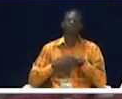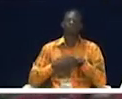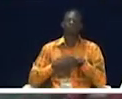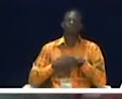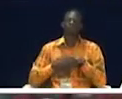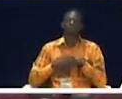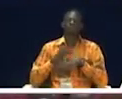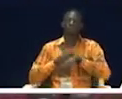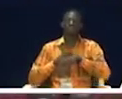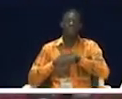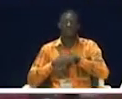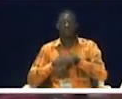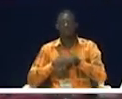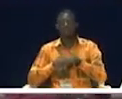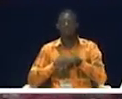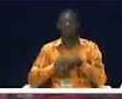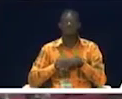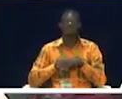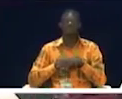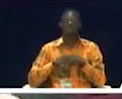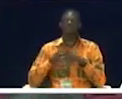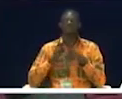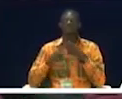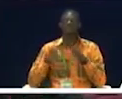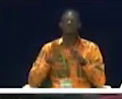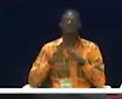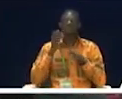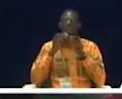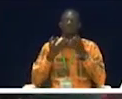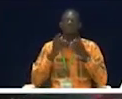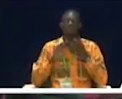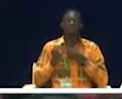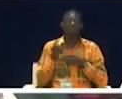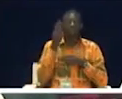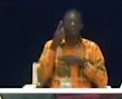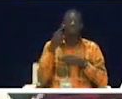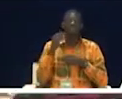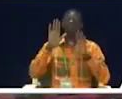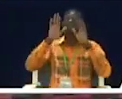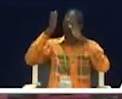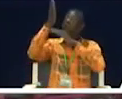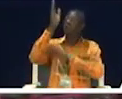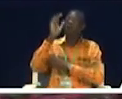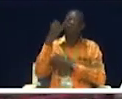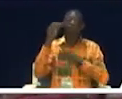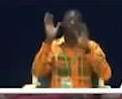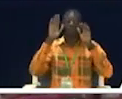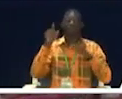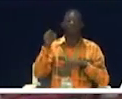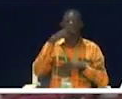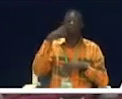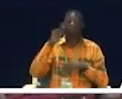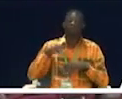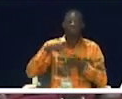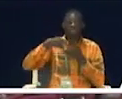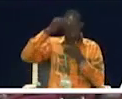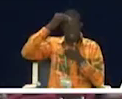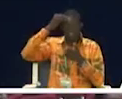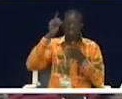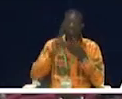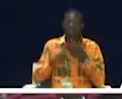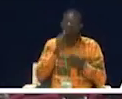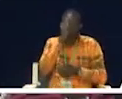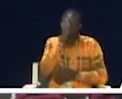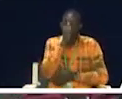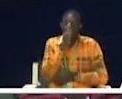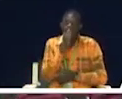The third one, before I close, if you want to understand the God of wonders, you must learn to wait. Turn to